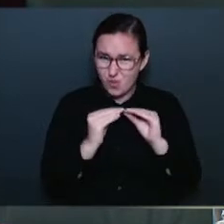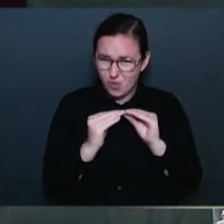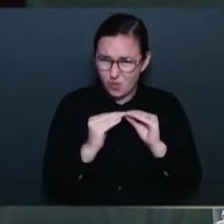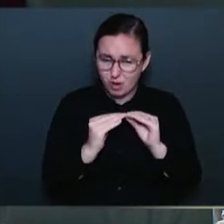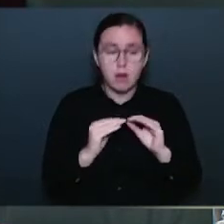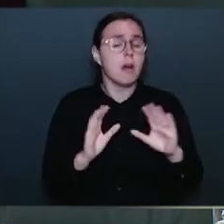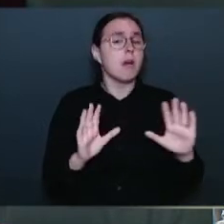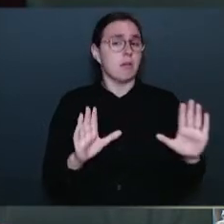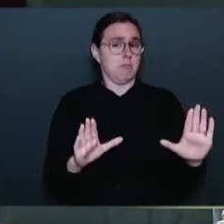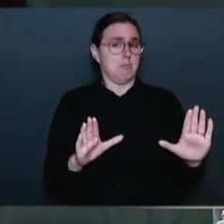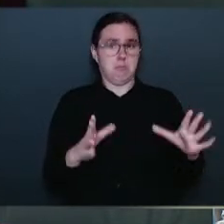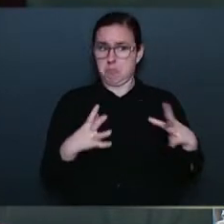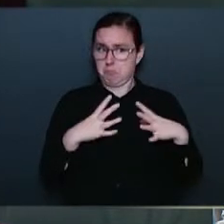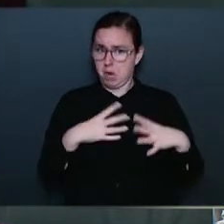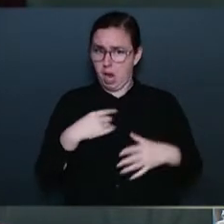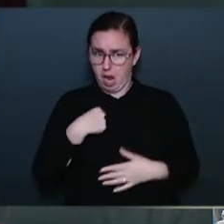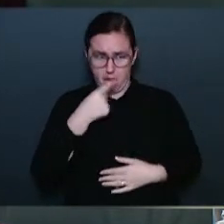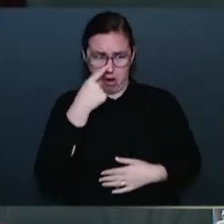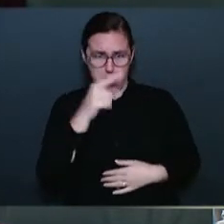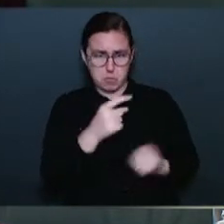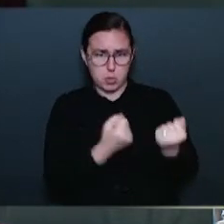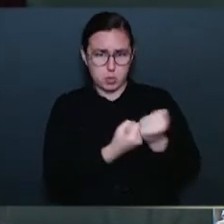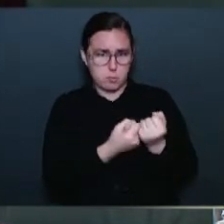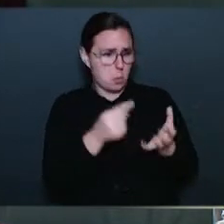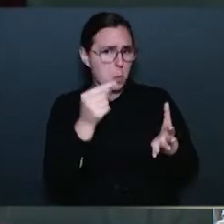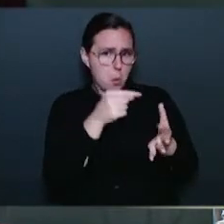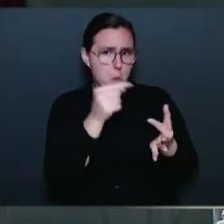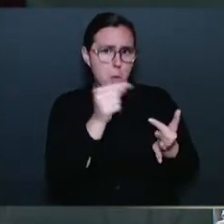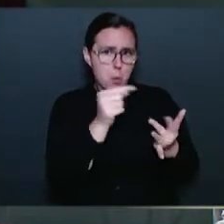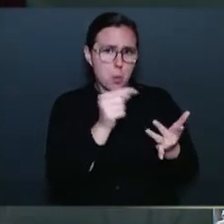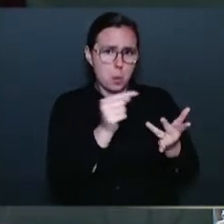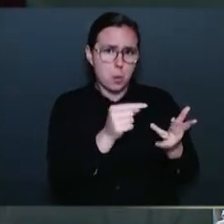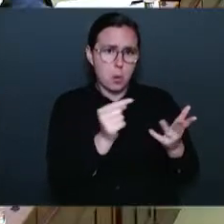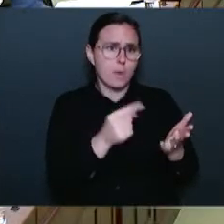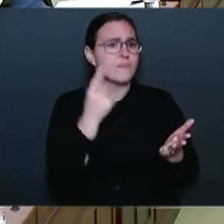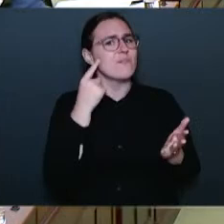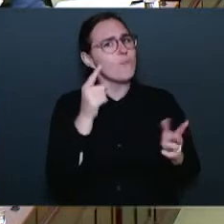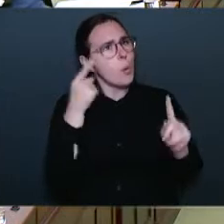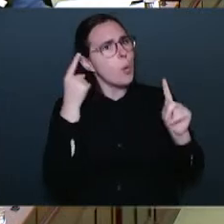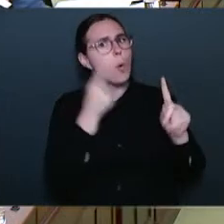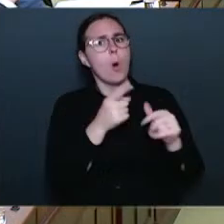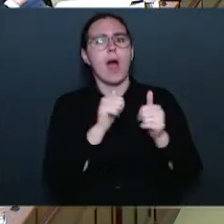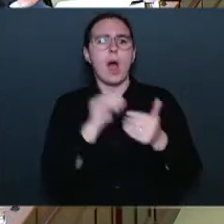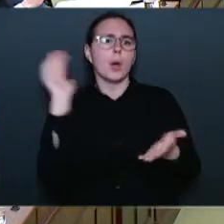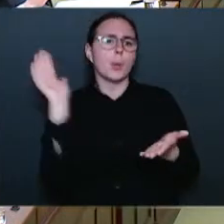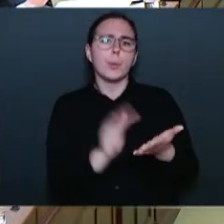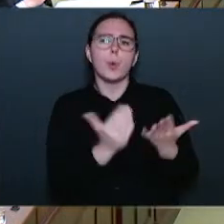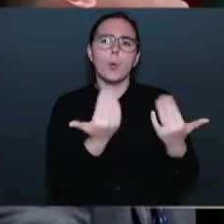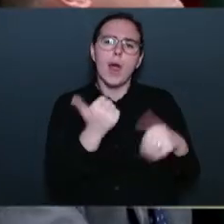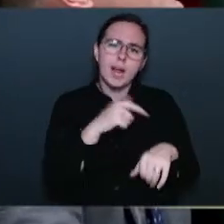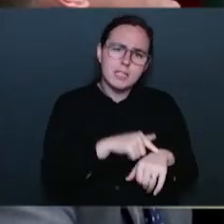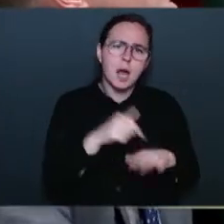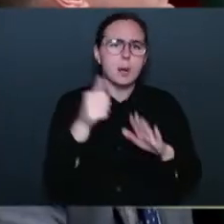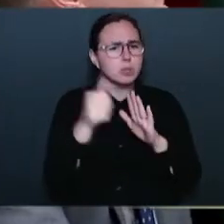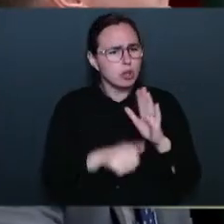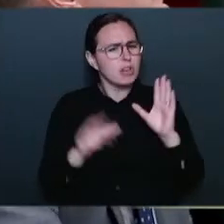EMS on surgical wait times and on operating rooms and we're going to continue to work on that The Honorable member for Edmonton